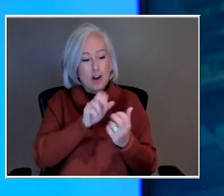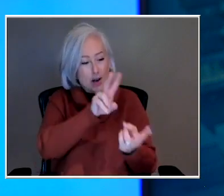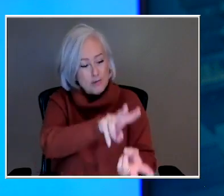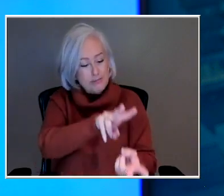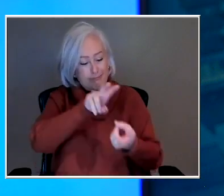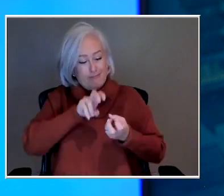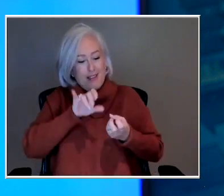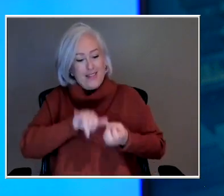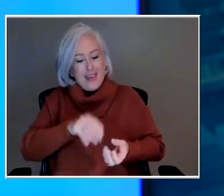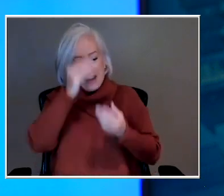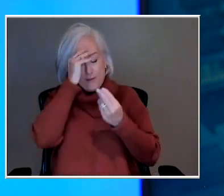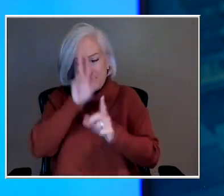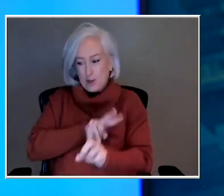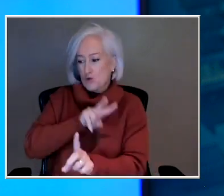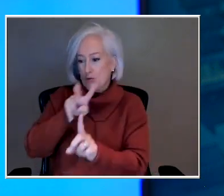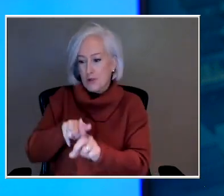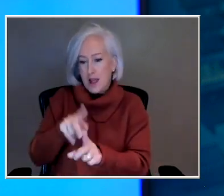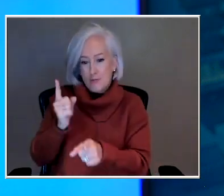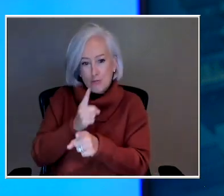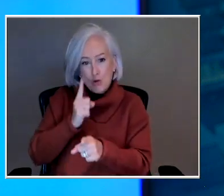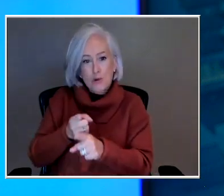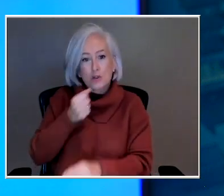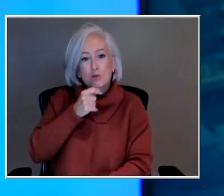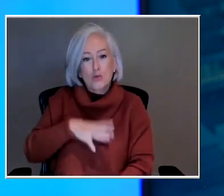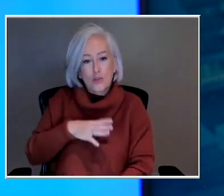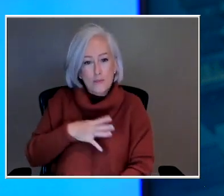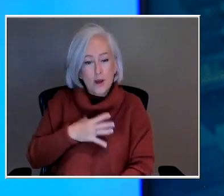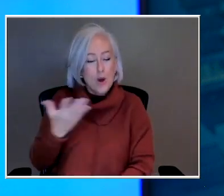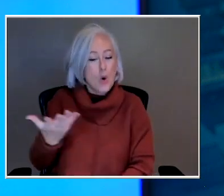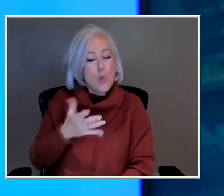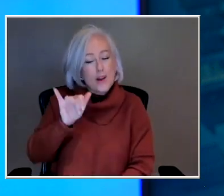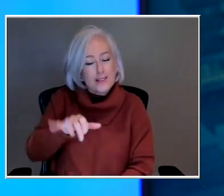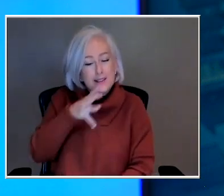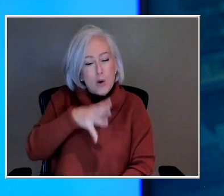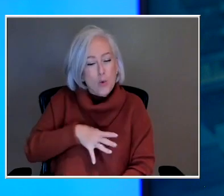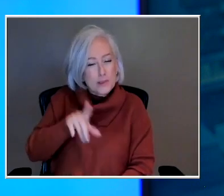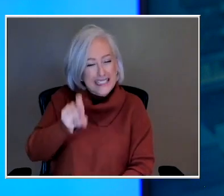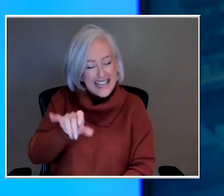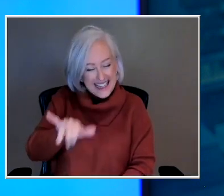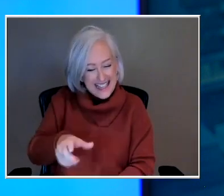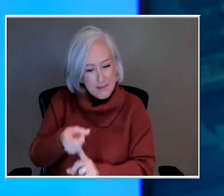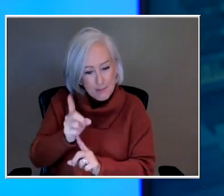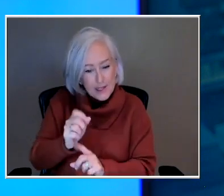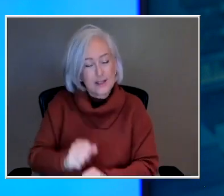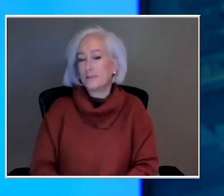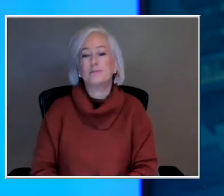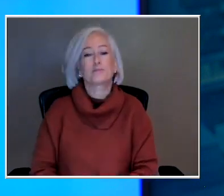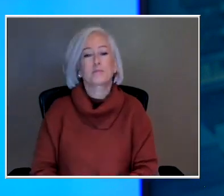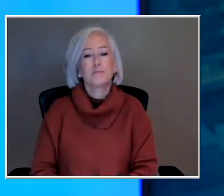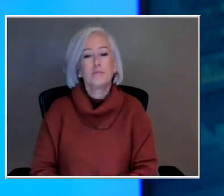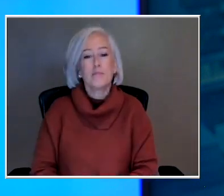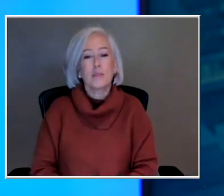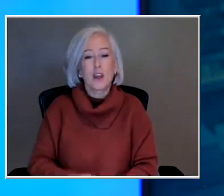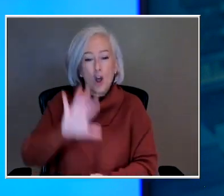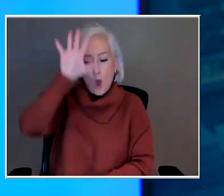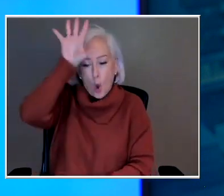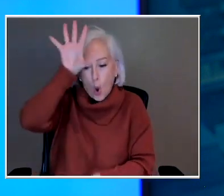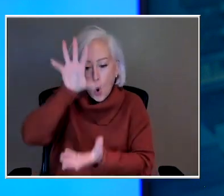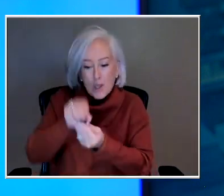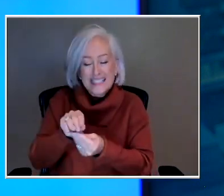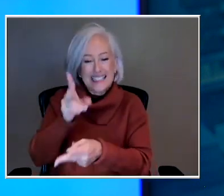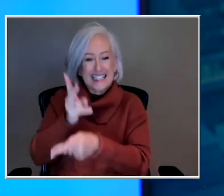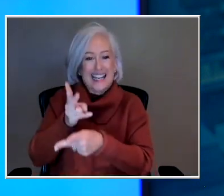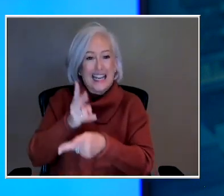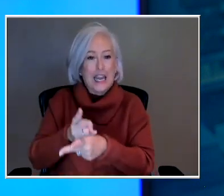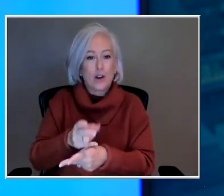individual level. We look at you, what you need in that moment. We also believe in holistic care of the female athletes. We take a whole body approach. So